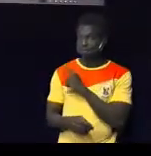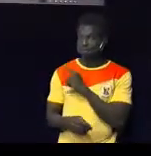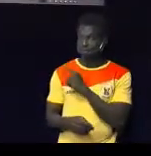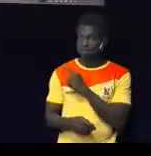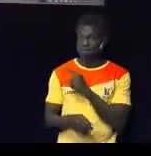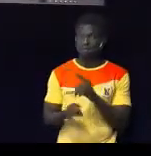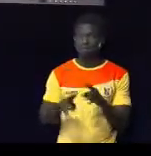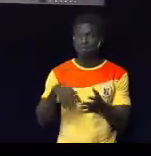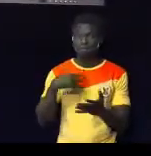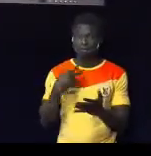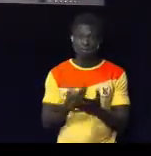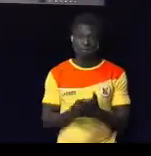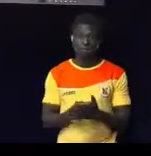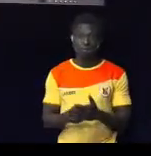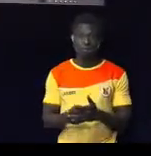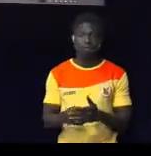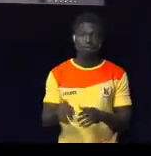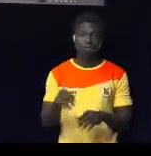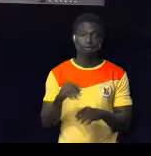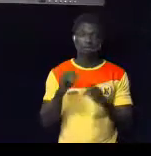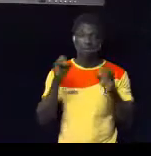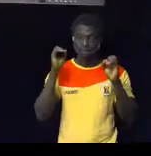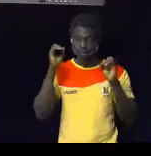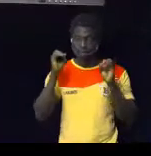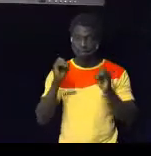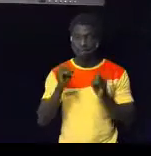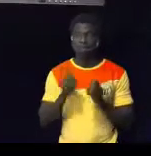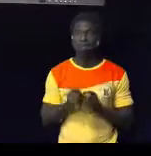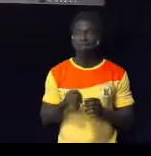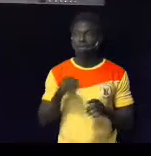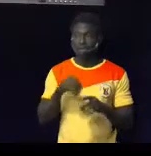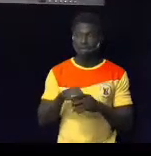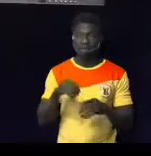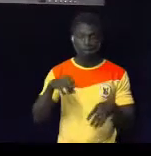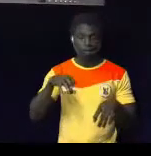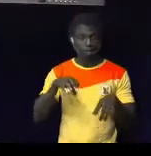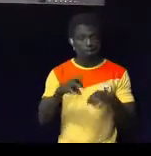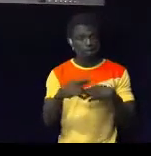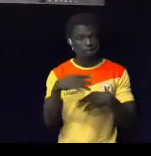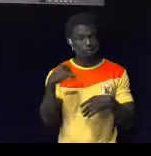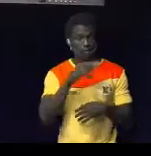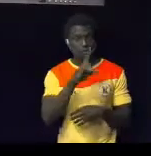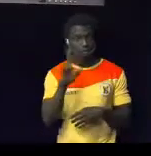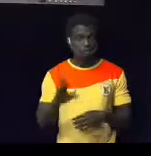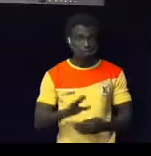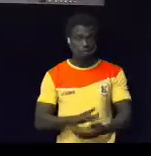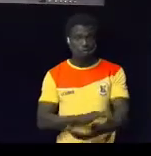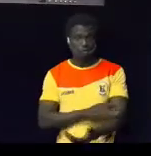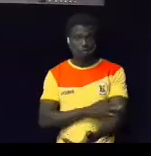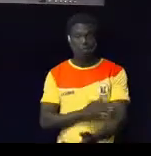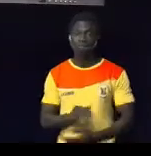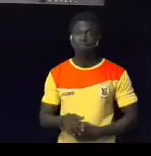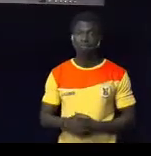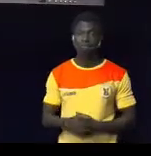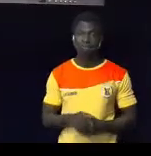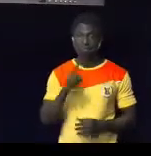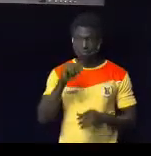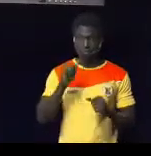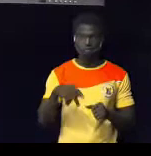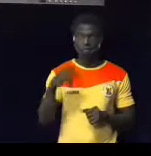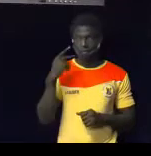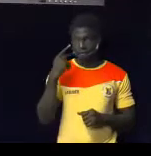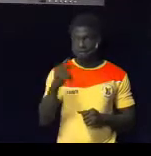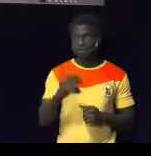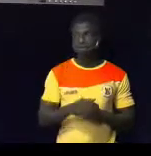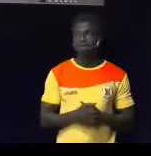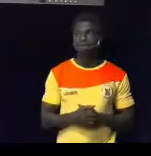Looking here, talking about well-structured educational system. In the classroom now, they are using laptops. We have computers in some school. You